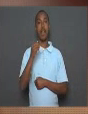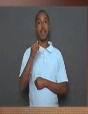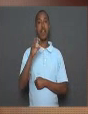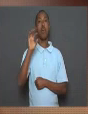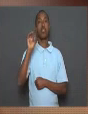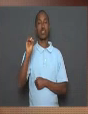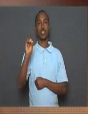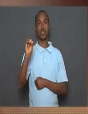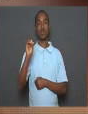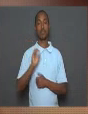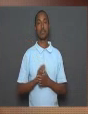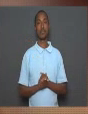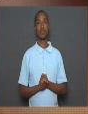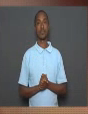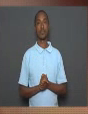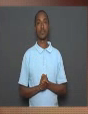and oxygen.